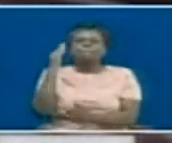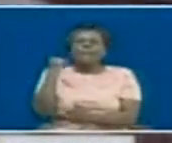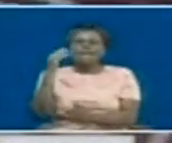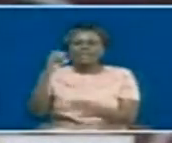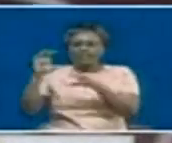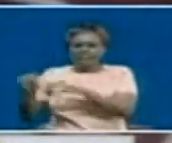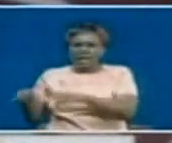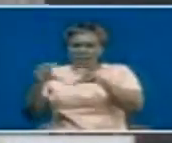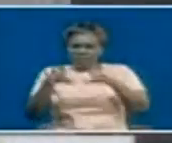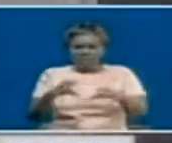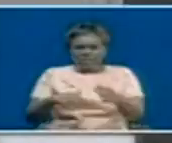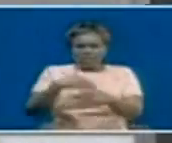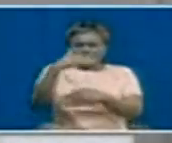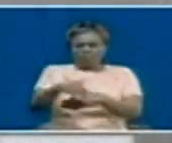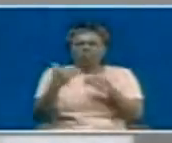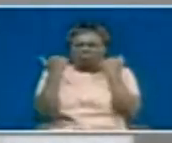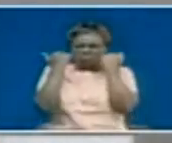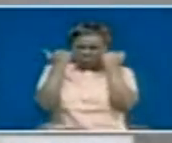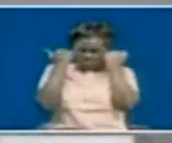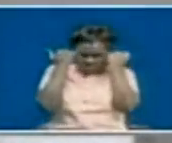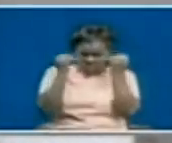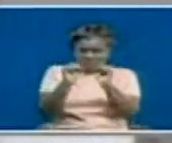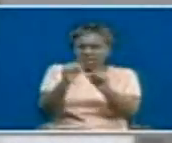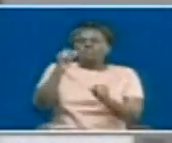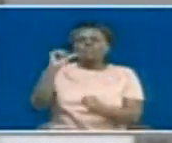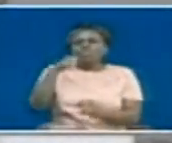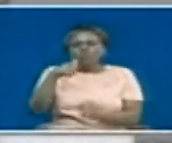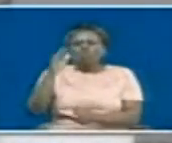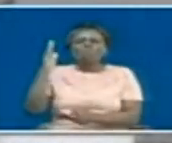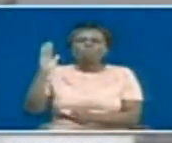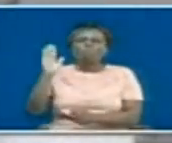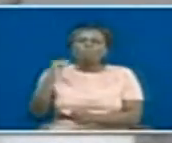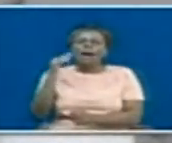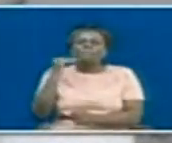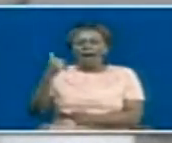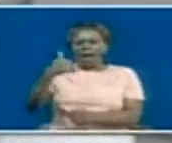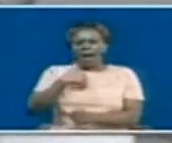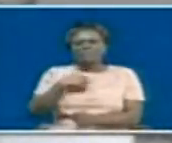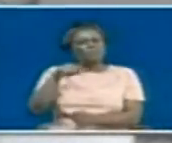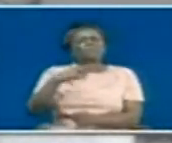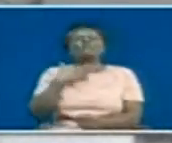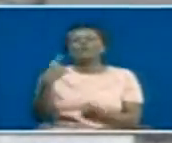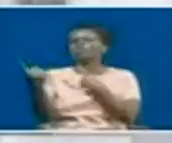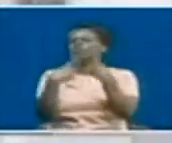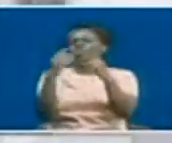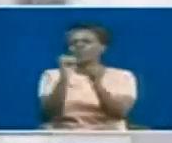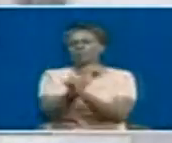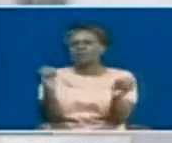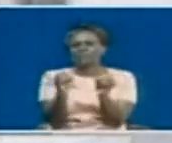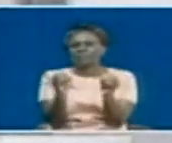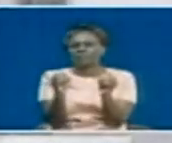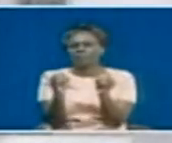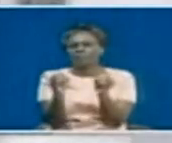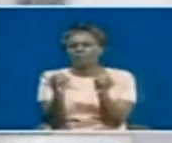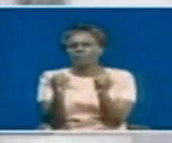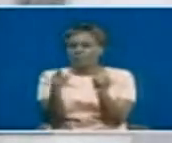from postpartum depression, a kind of depression that new mothers go through but few dare to talk about. It is